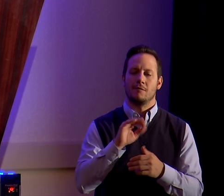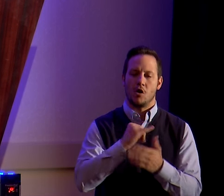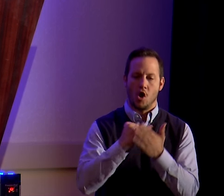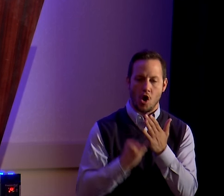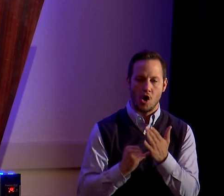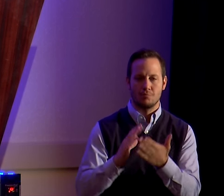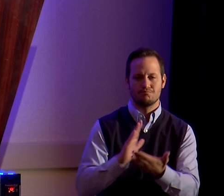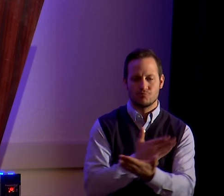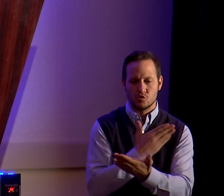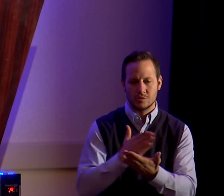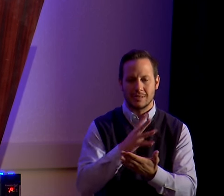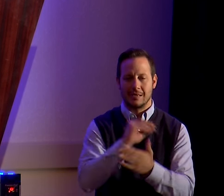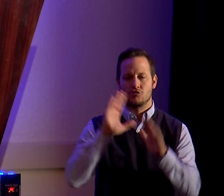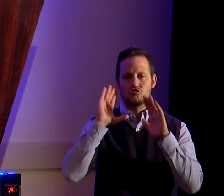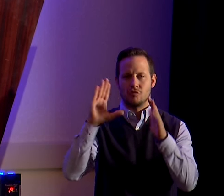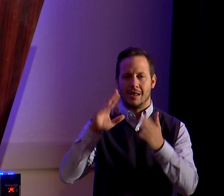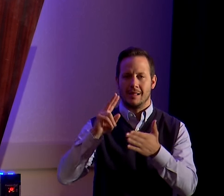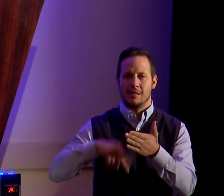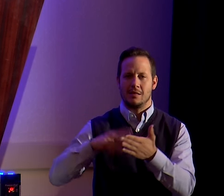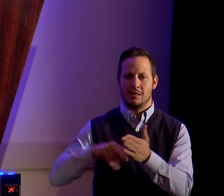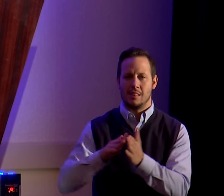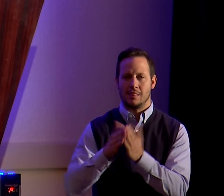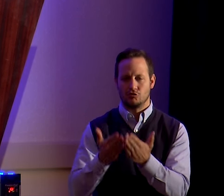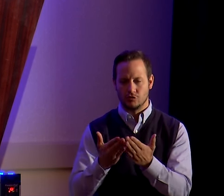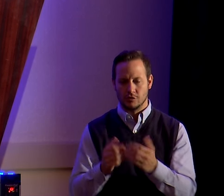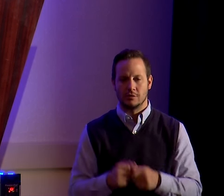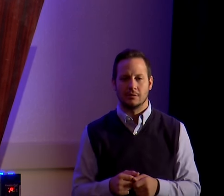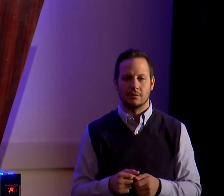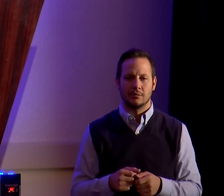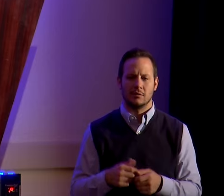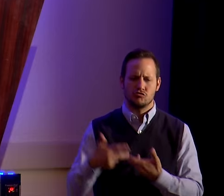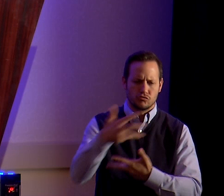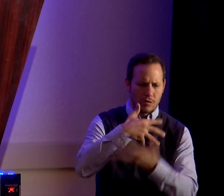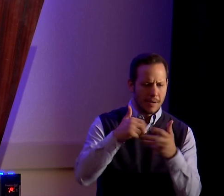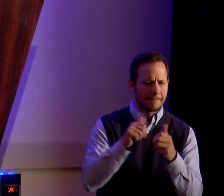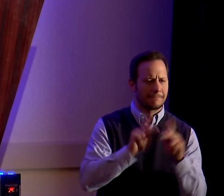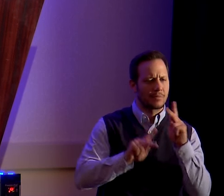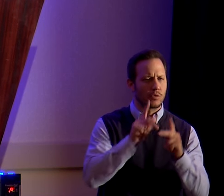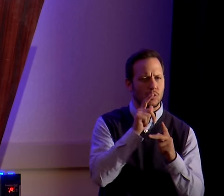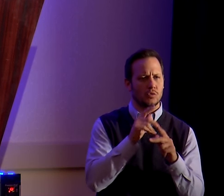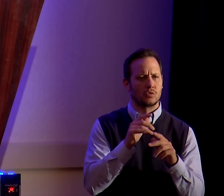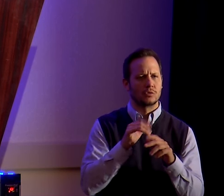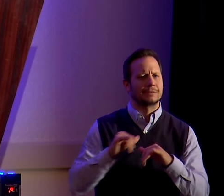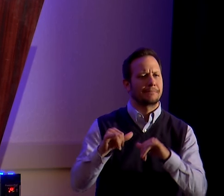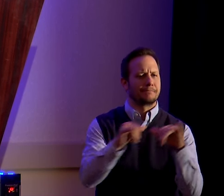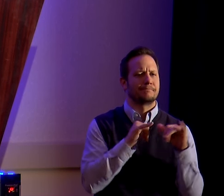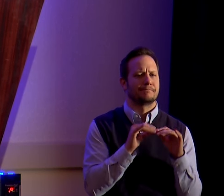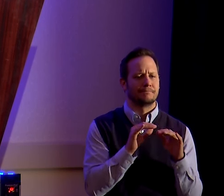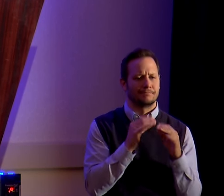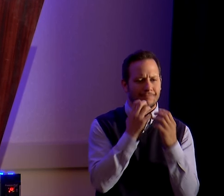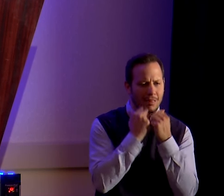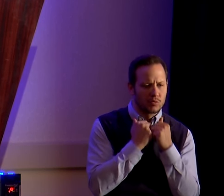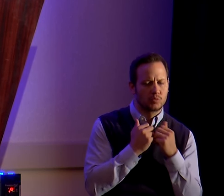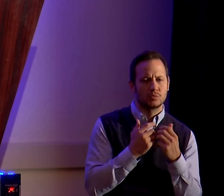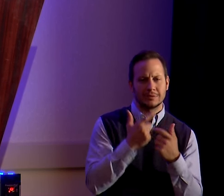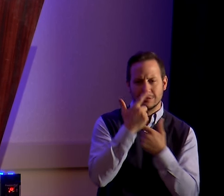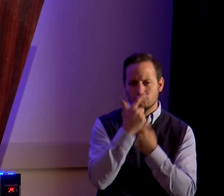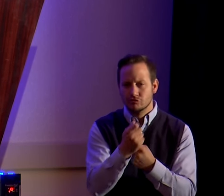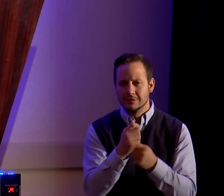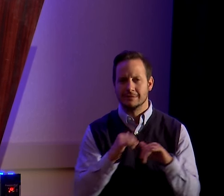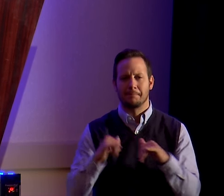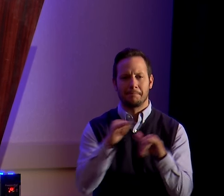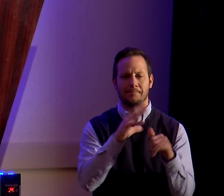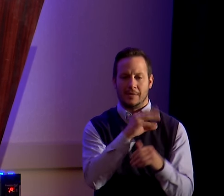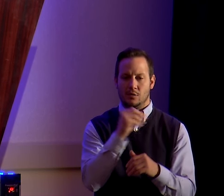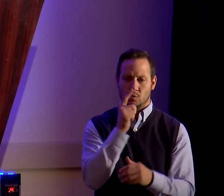literature. Spend time with people who share your values and interests and who are supportive of